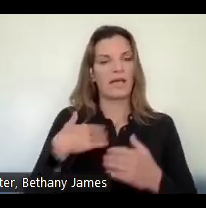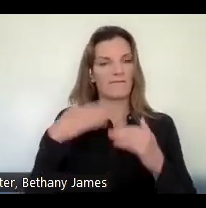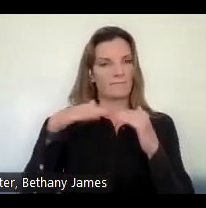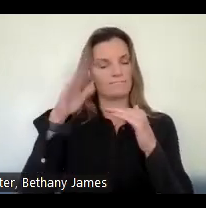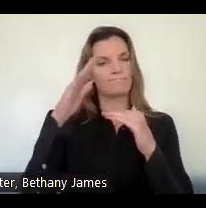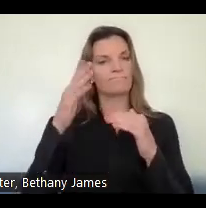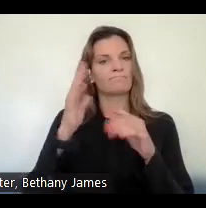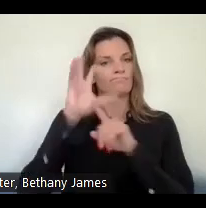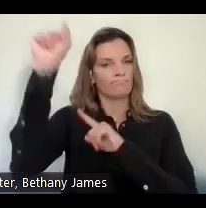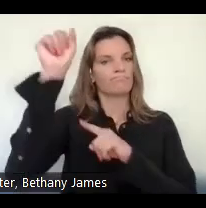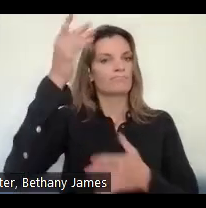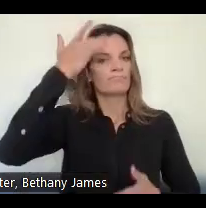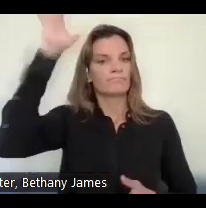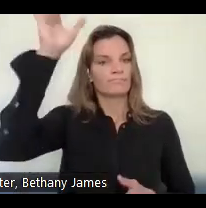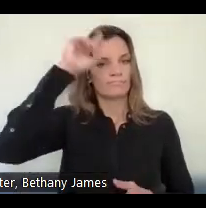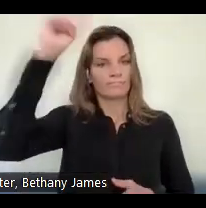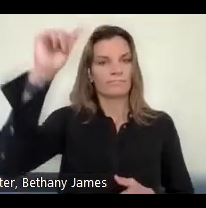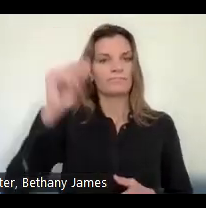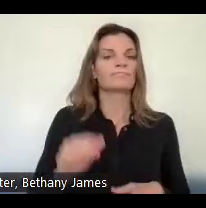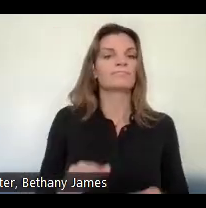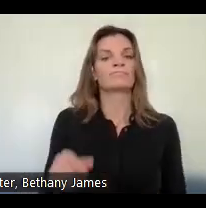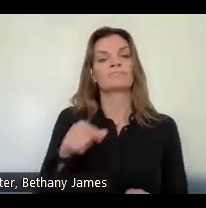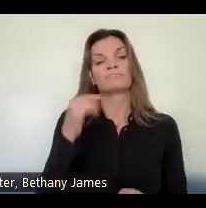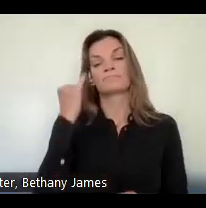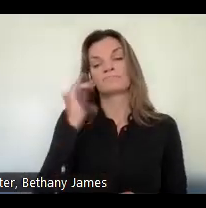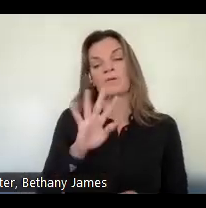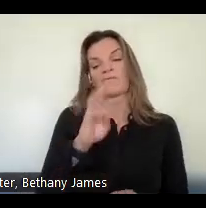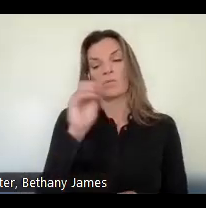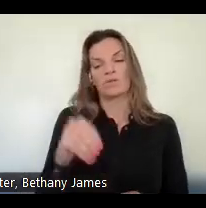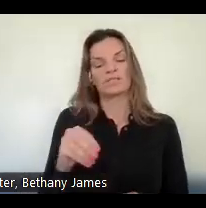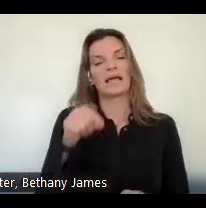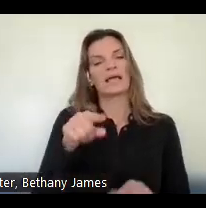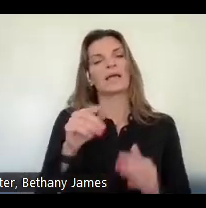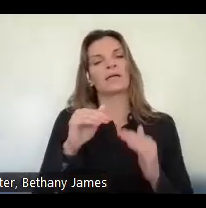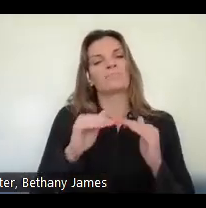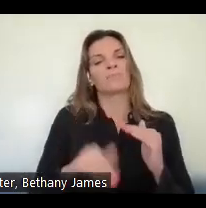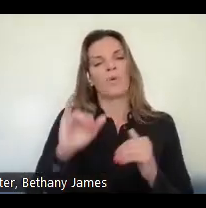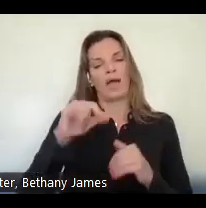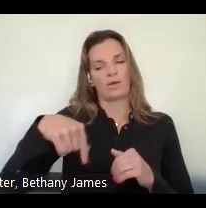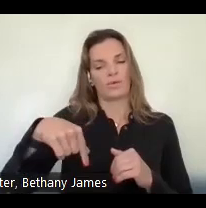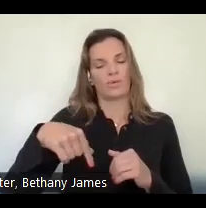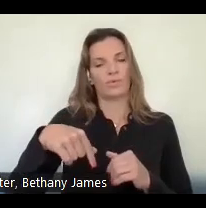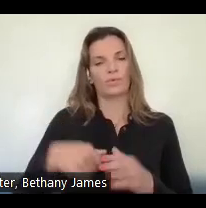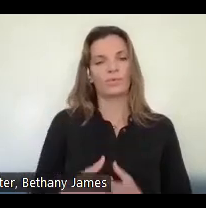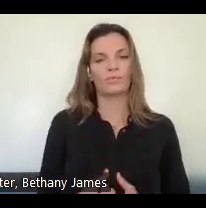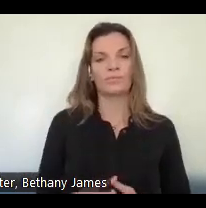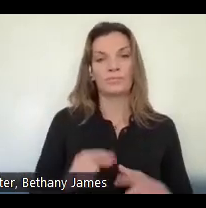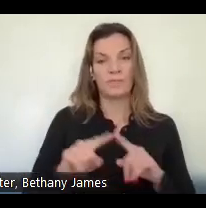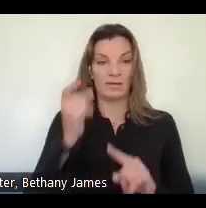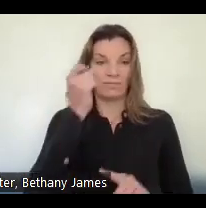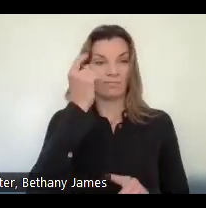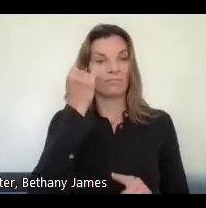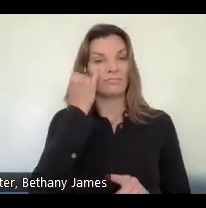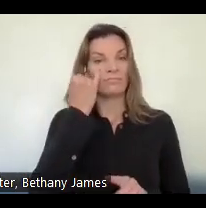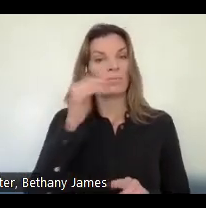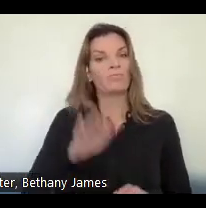individuals with autism will have a varying lower IQs. But that still does not mean that those individuals